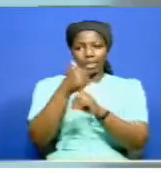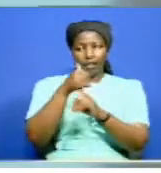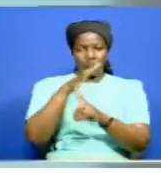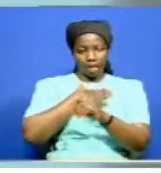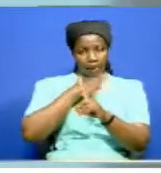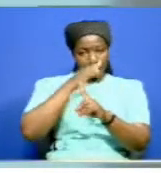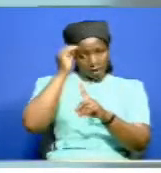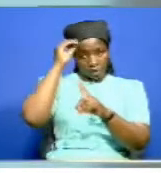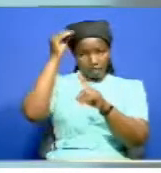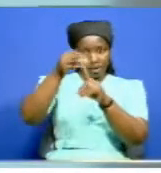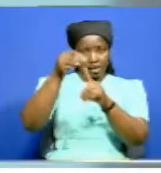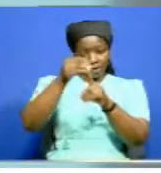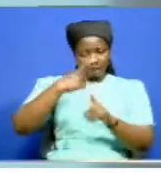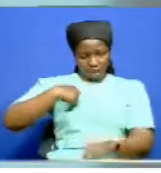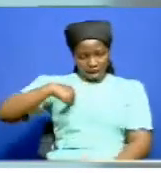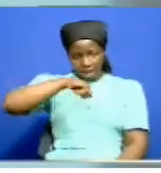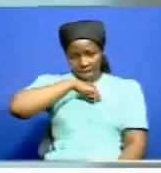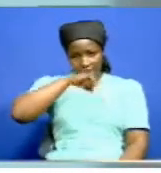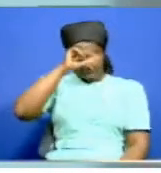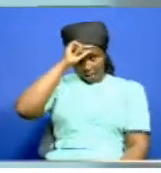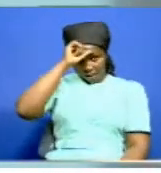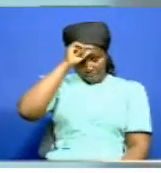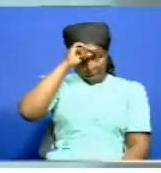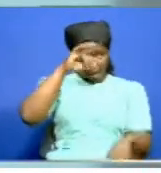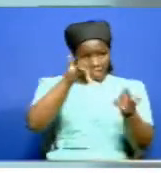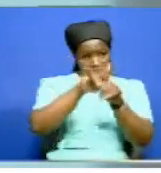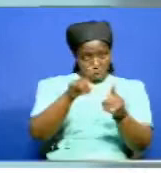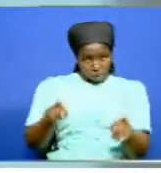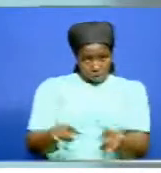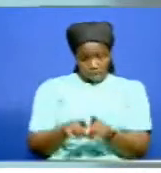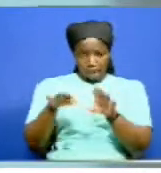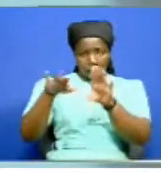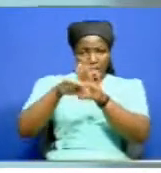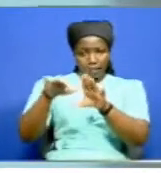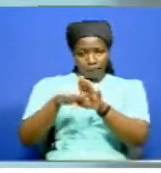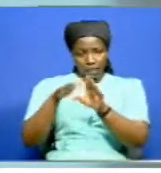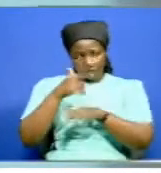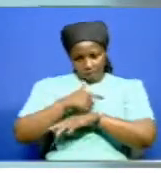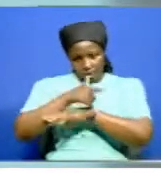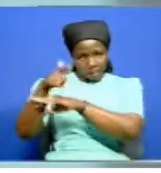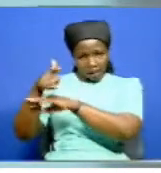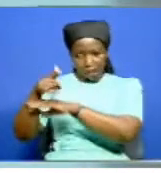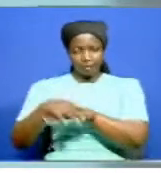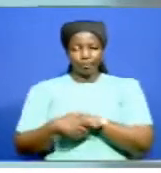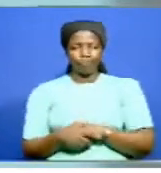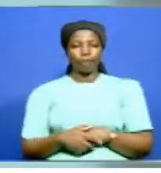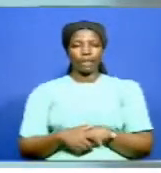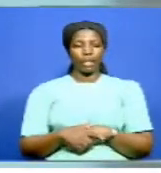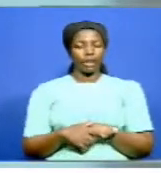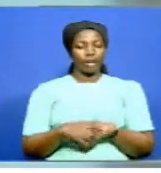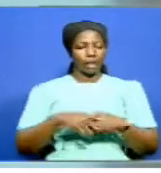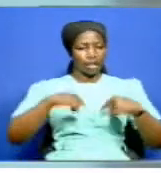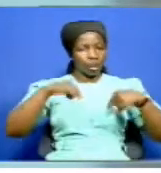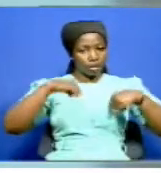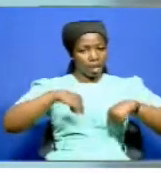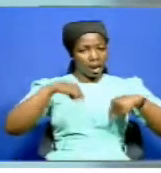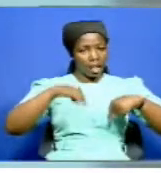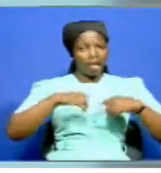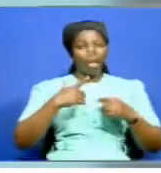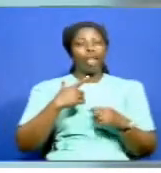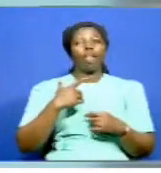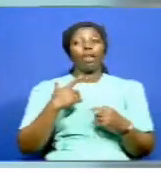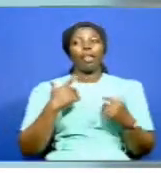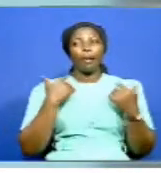objectives as the government, but also as members of the media. Now today, I want to look at